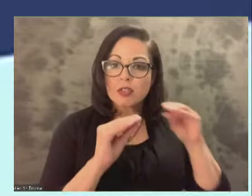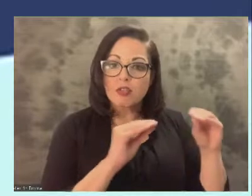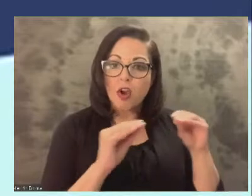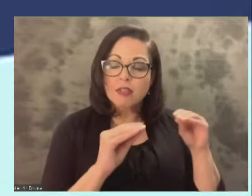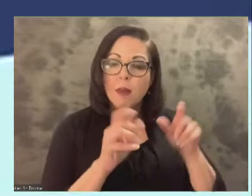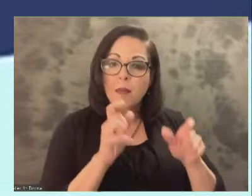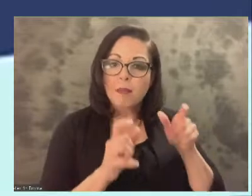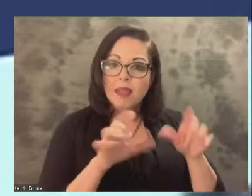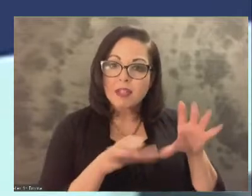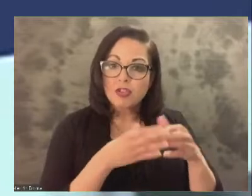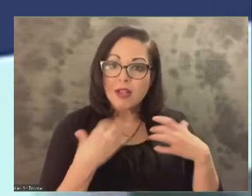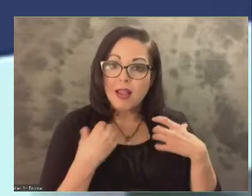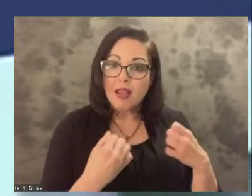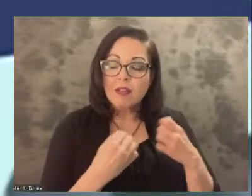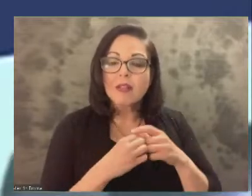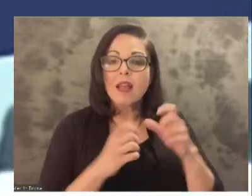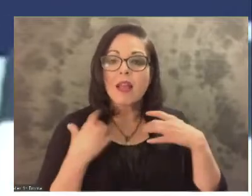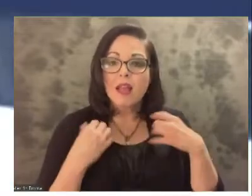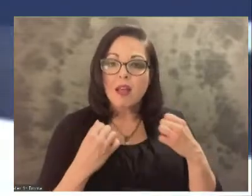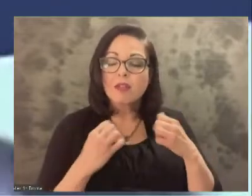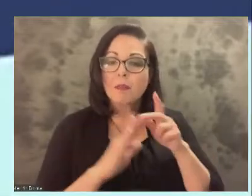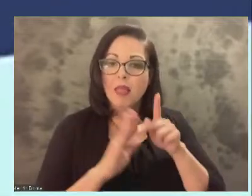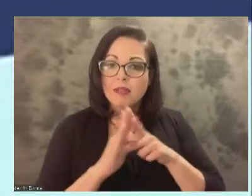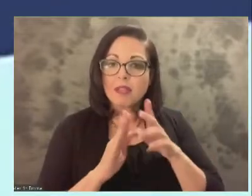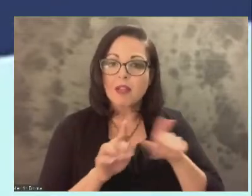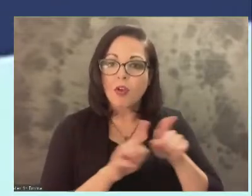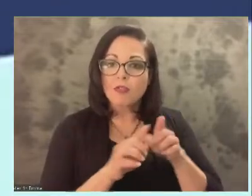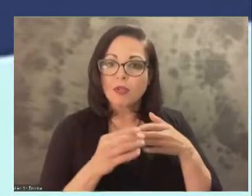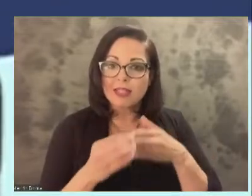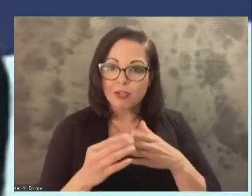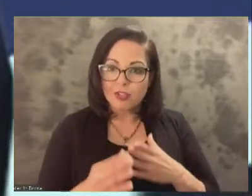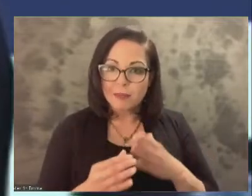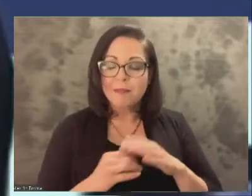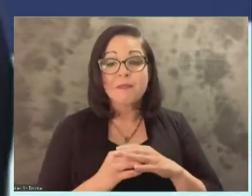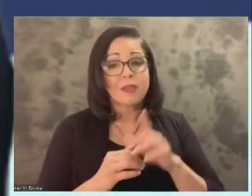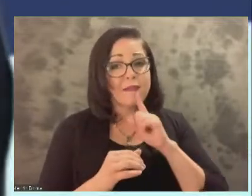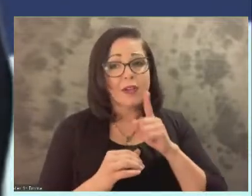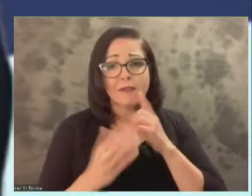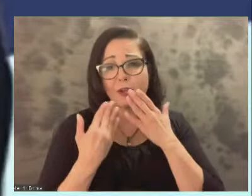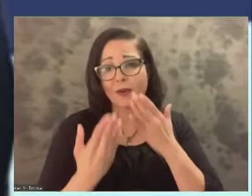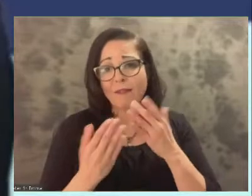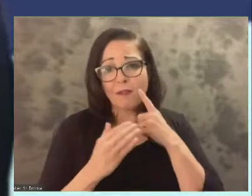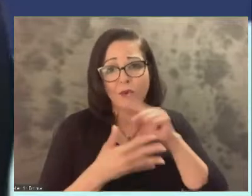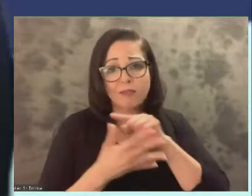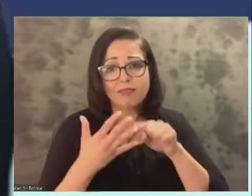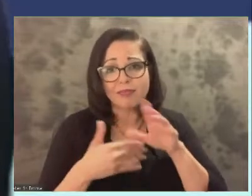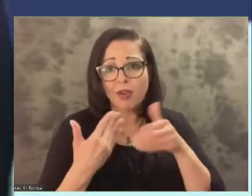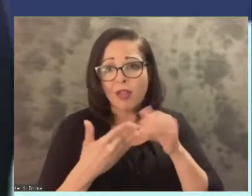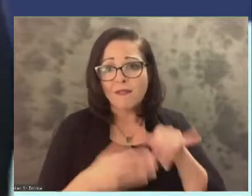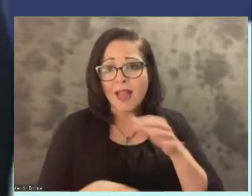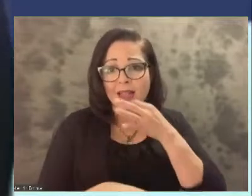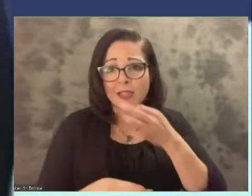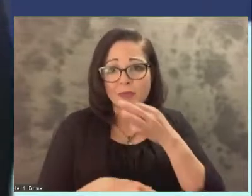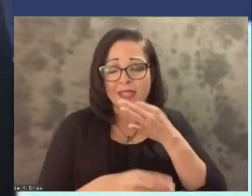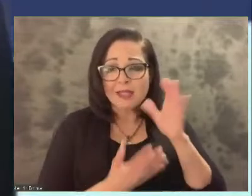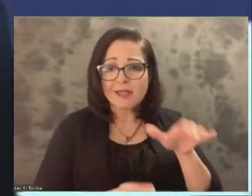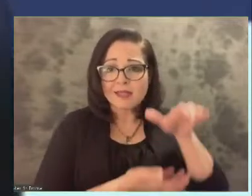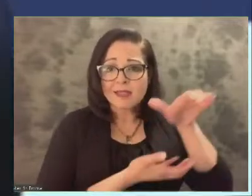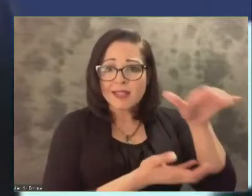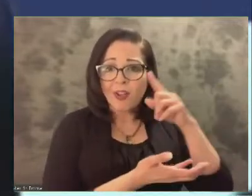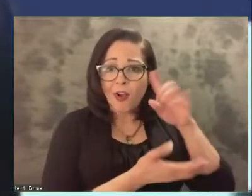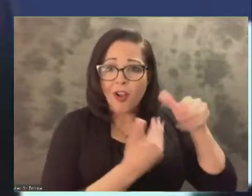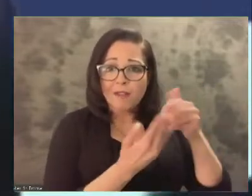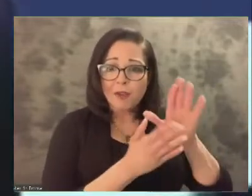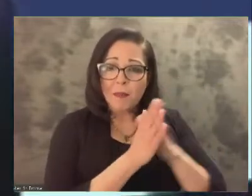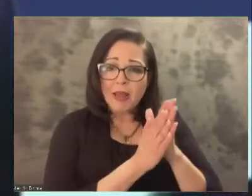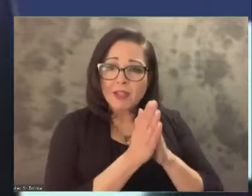equity, and health policy and leadership. So very, very grateful to have all of that expertise and your passion and your commitment and